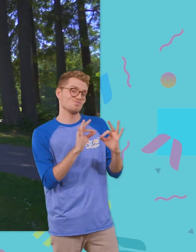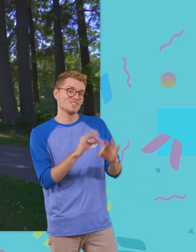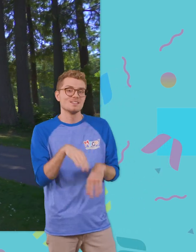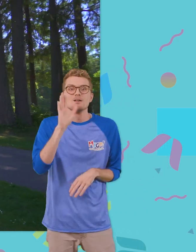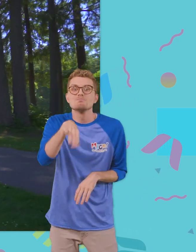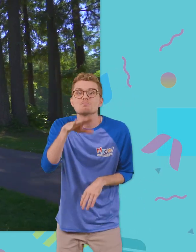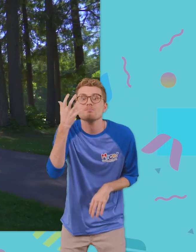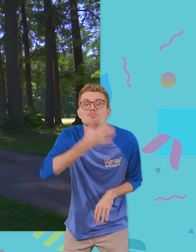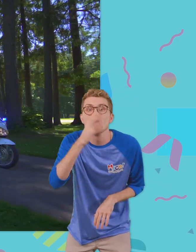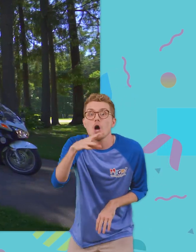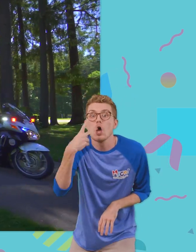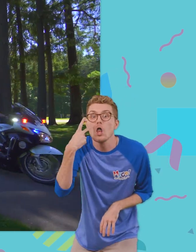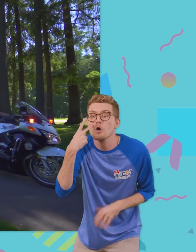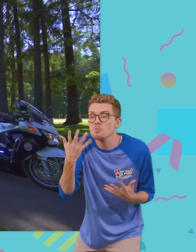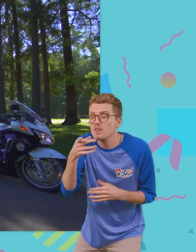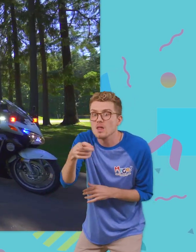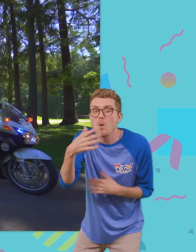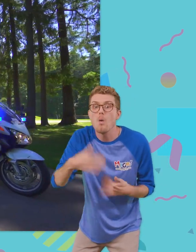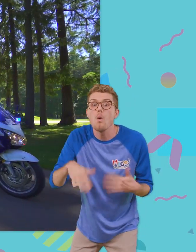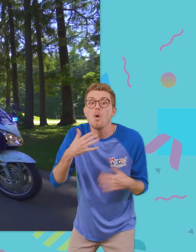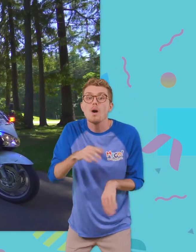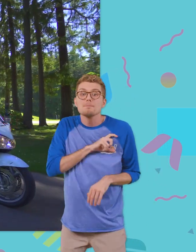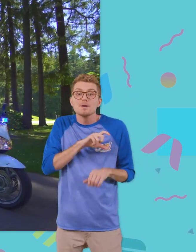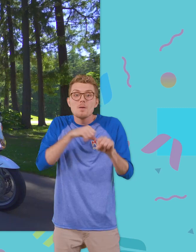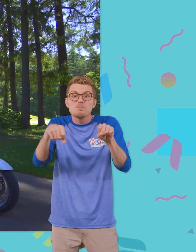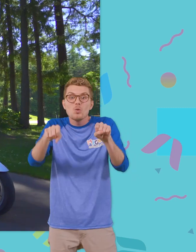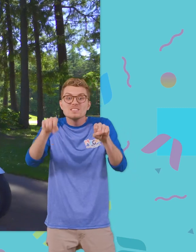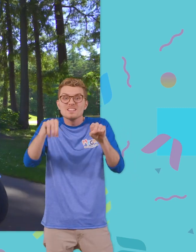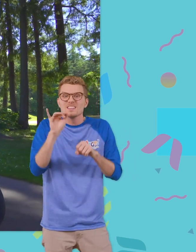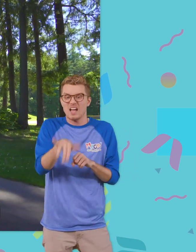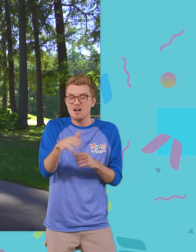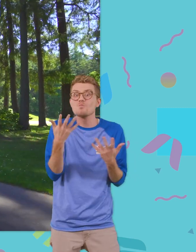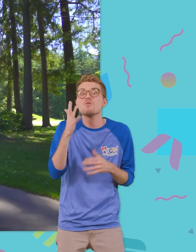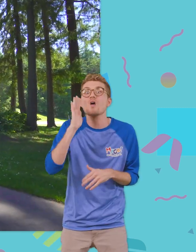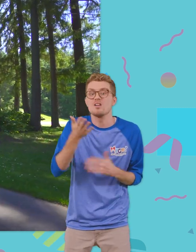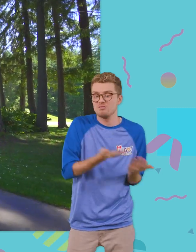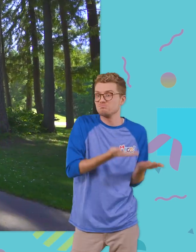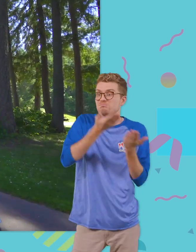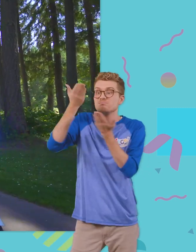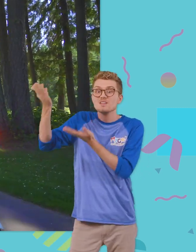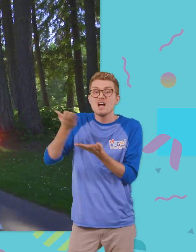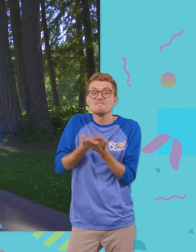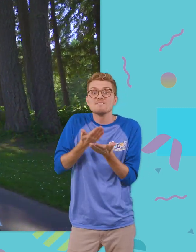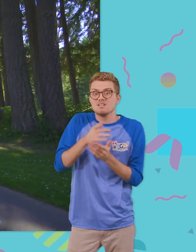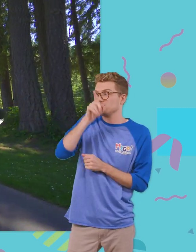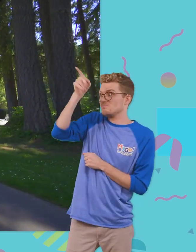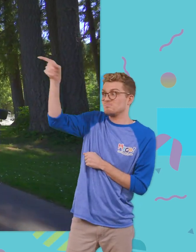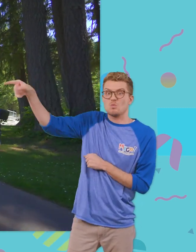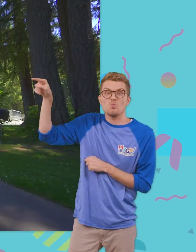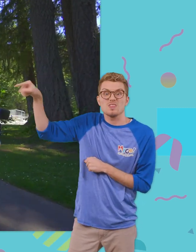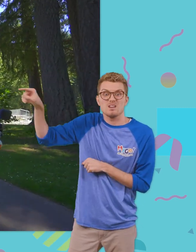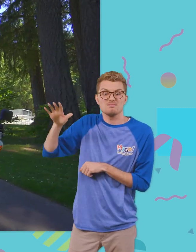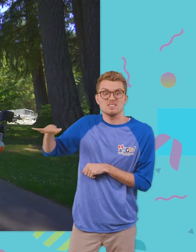Whoa! Look at what it is! Wow! It's a police motorcycle. And this is what's going to be